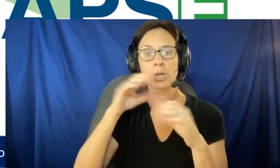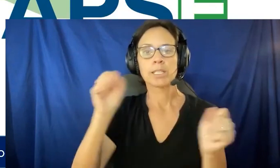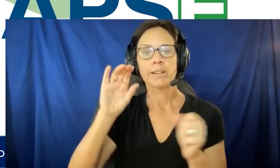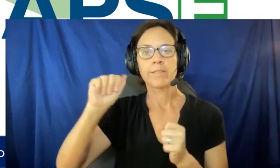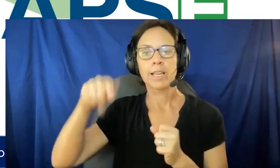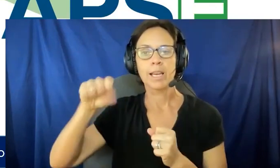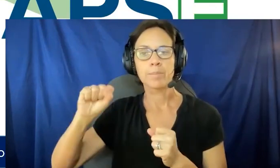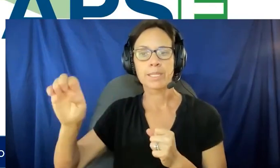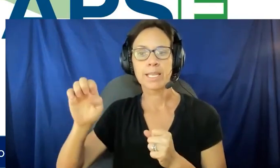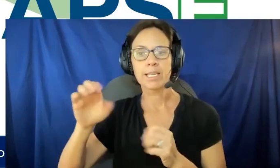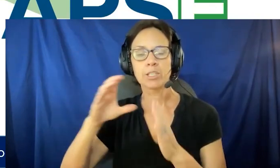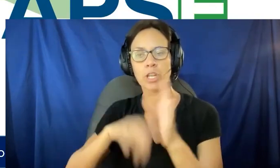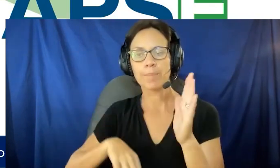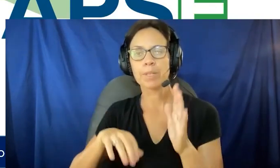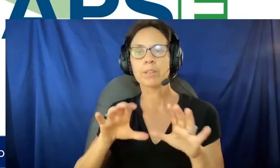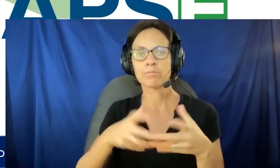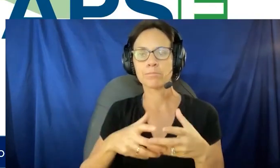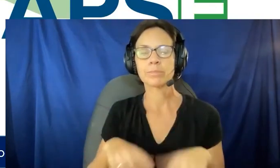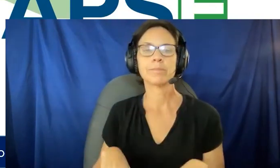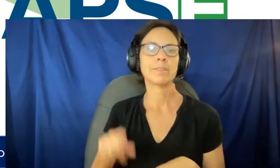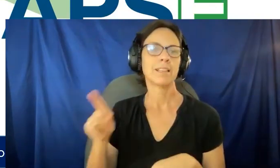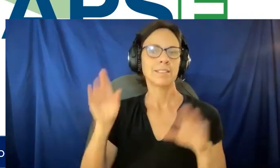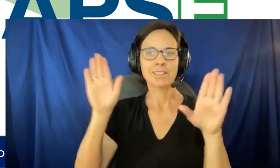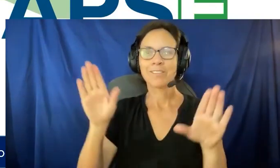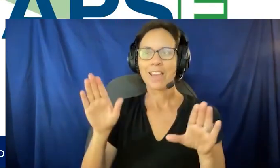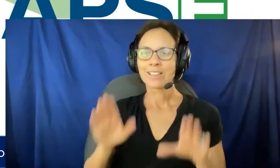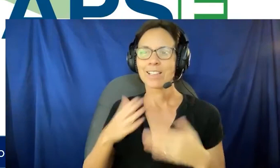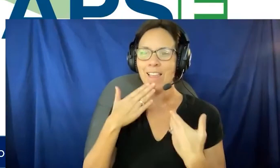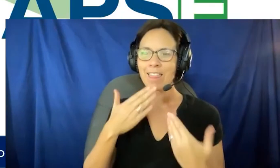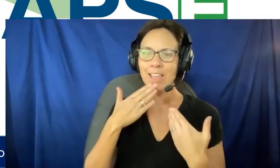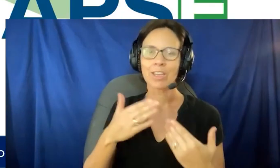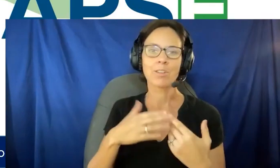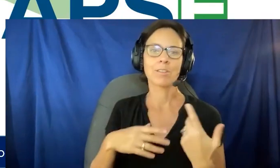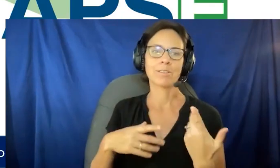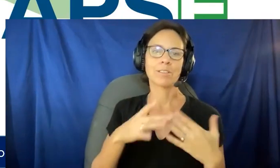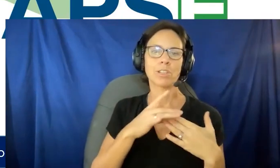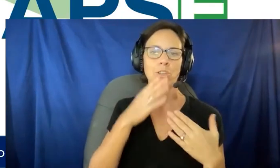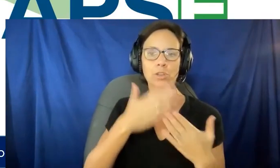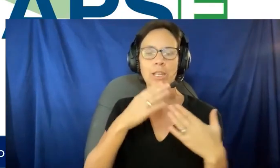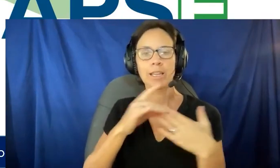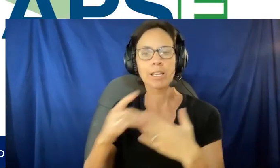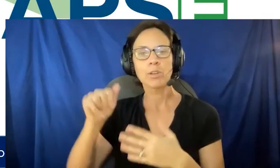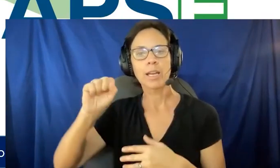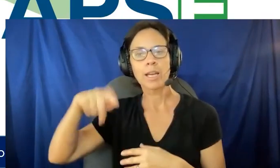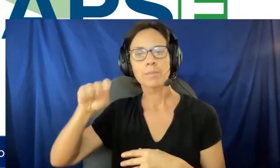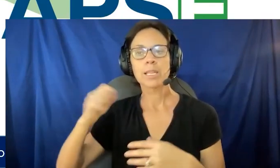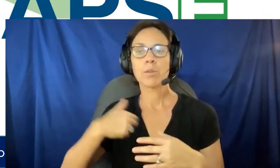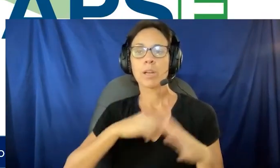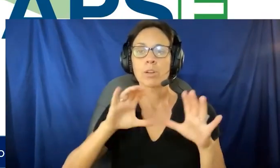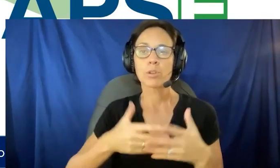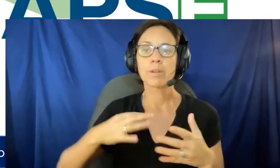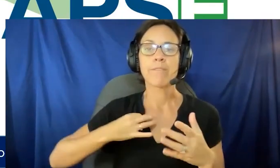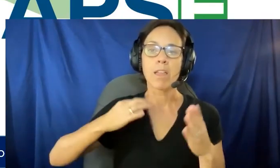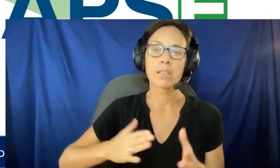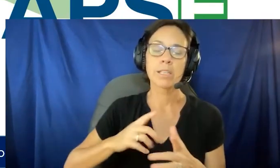Betty, and this was fantastic, and it's a great lead into what Arizona APSE is, which we're a group of volunteers, professionals,